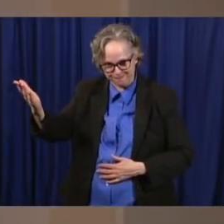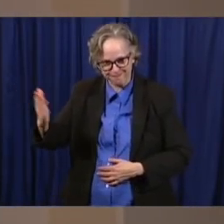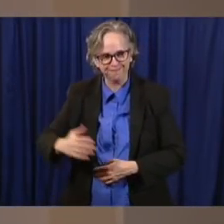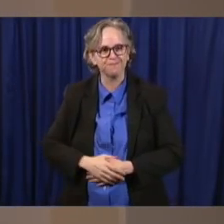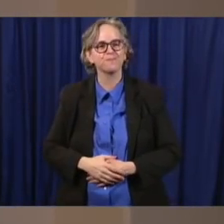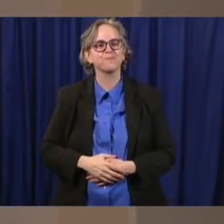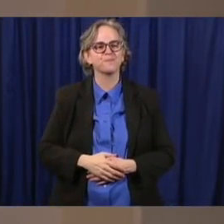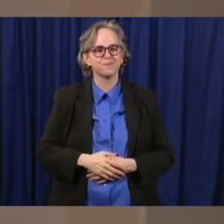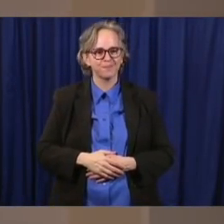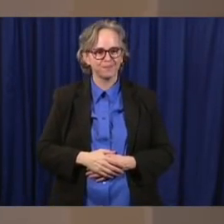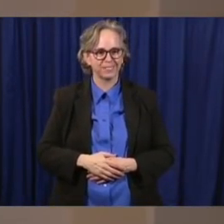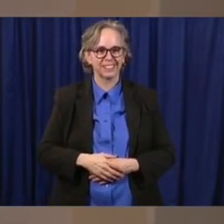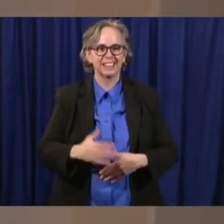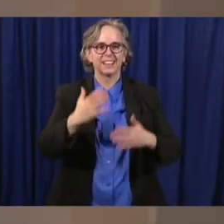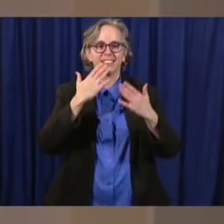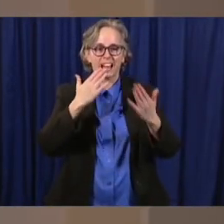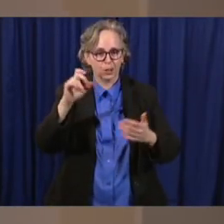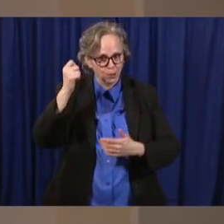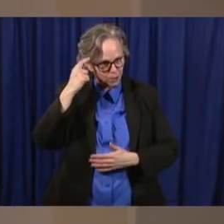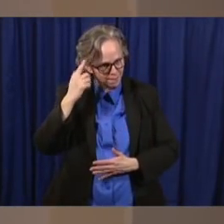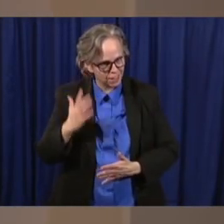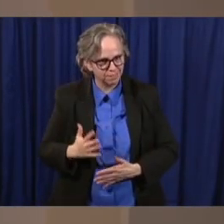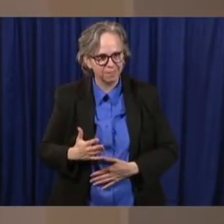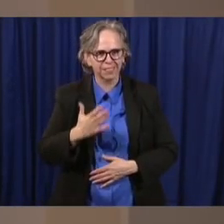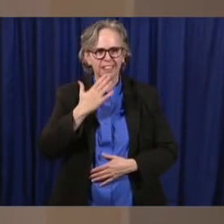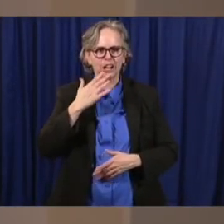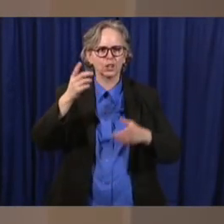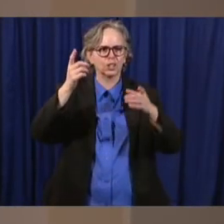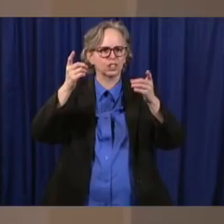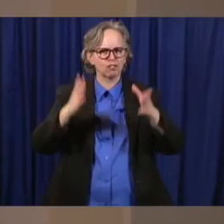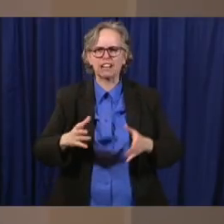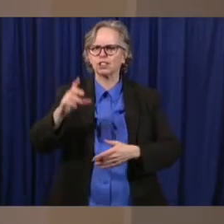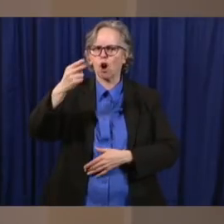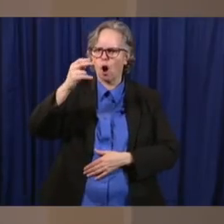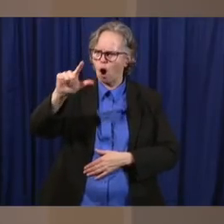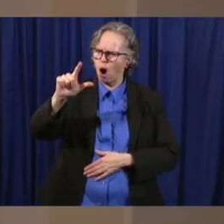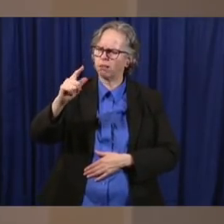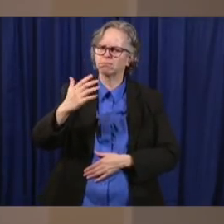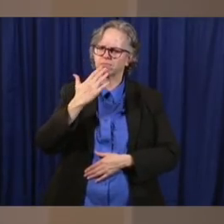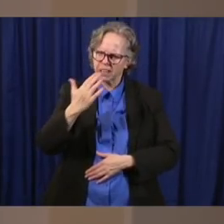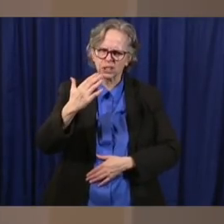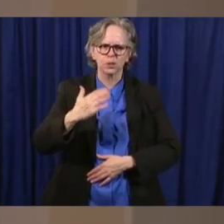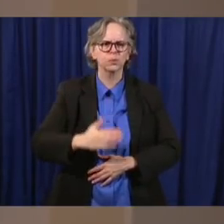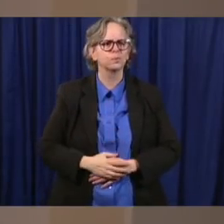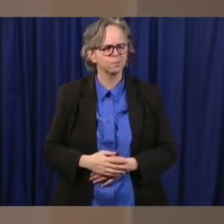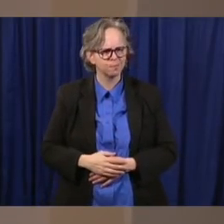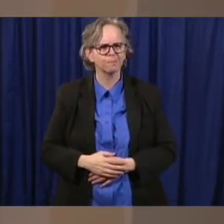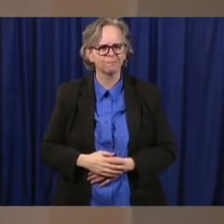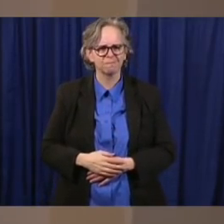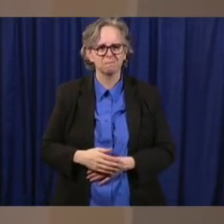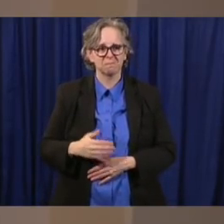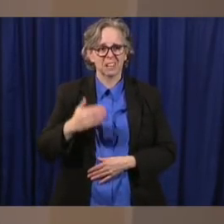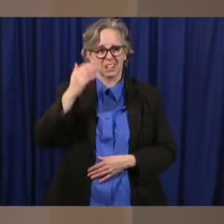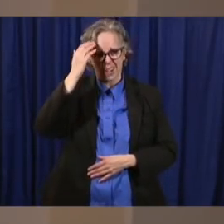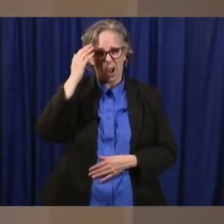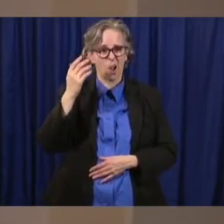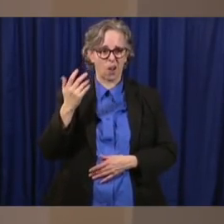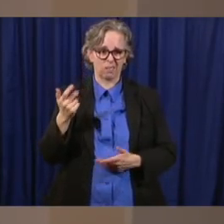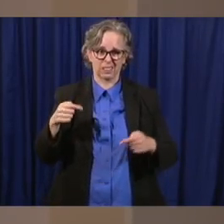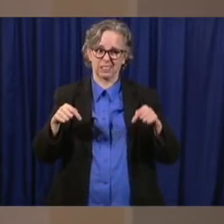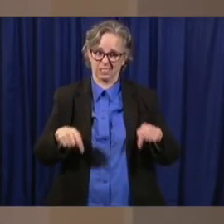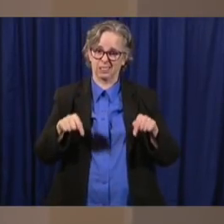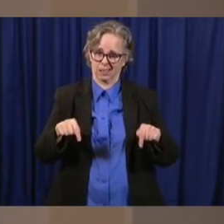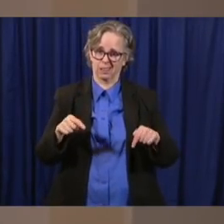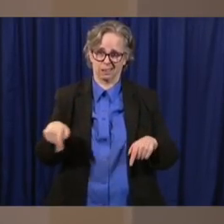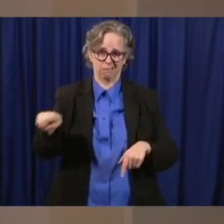Thank you, Governor, and thank you, Director Hall. I know one thing that we all understand, that